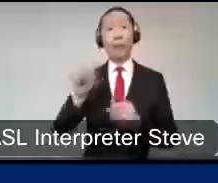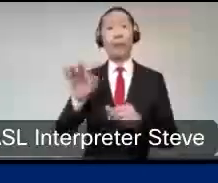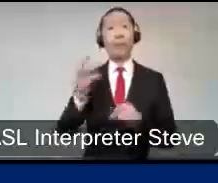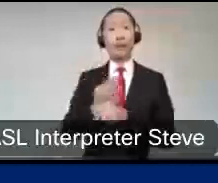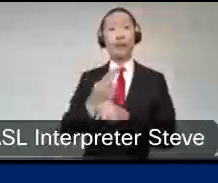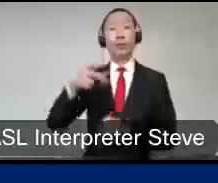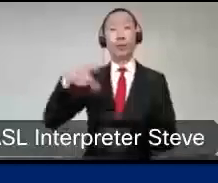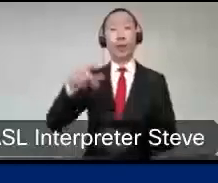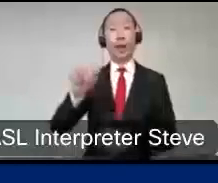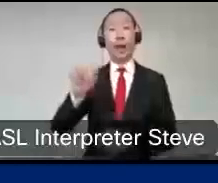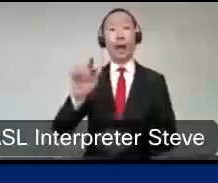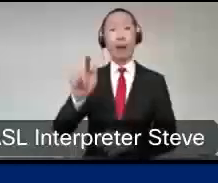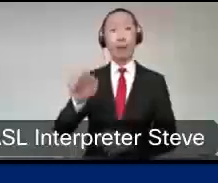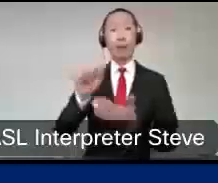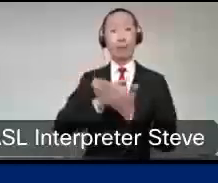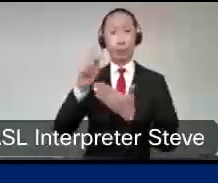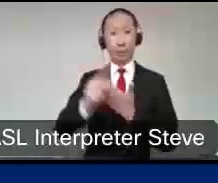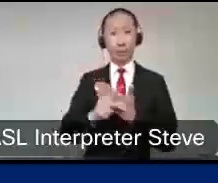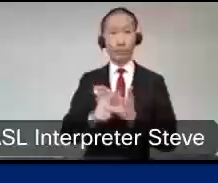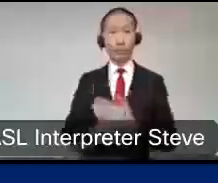ABLE program.